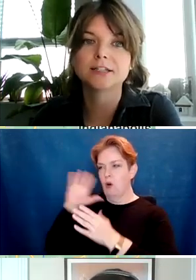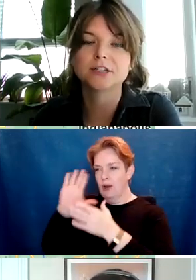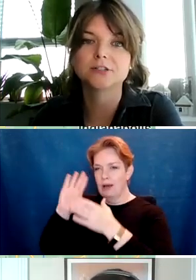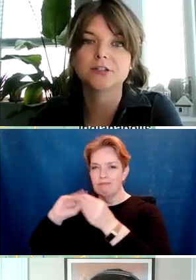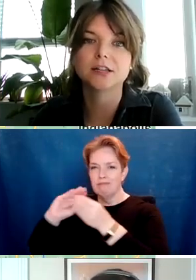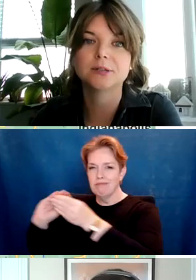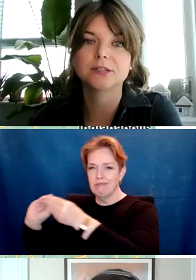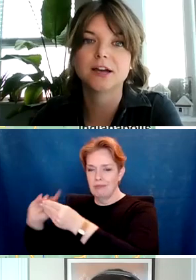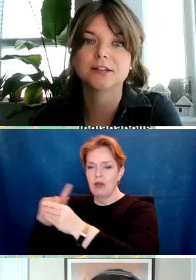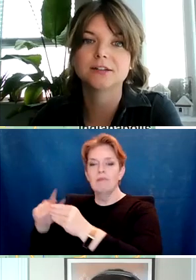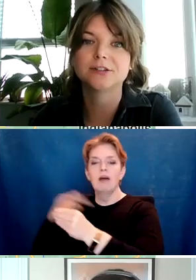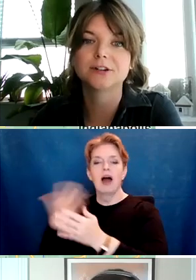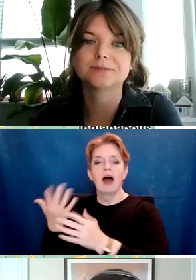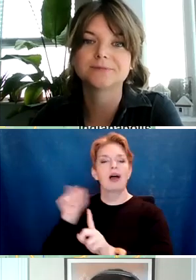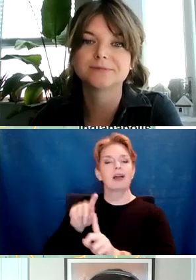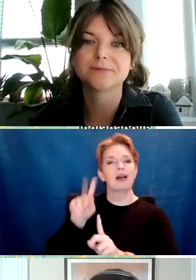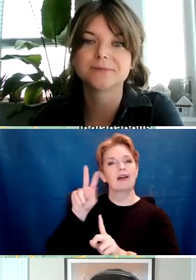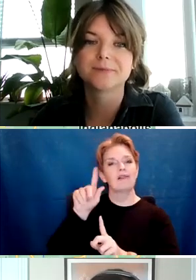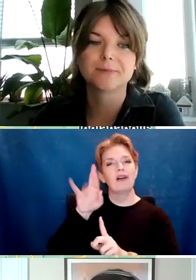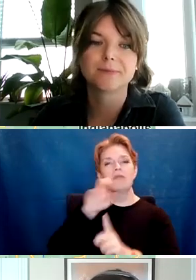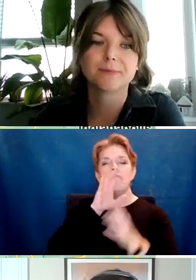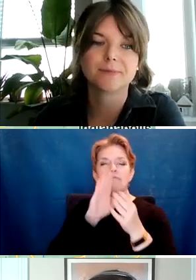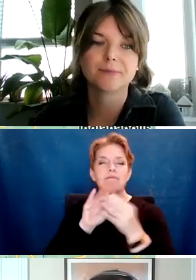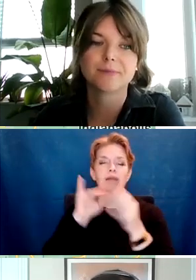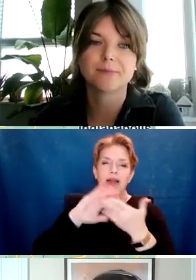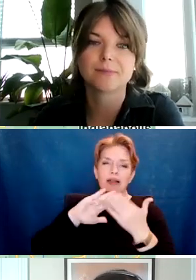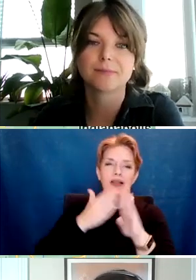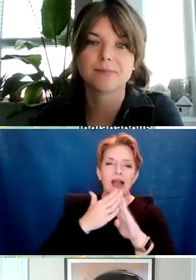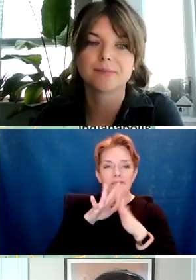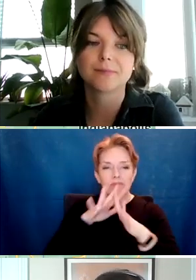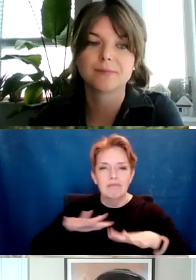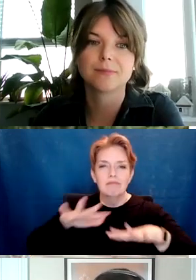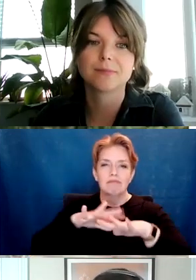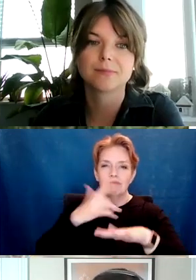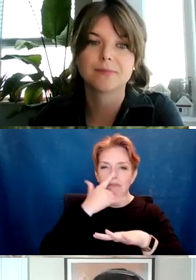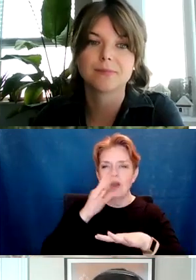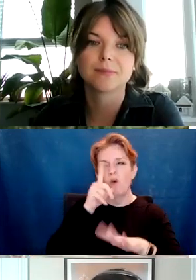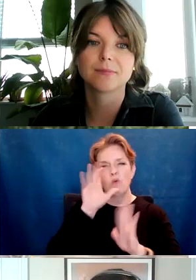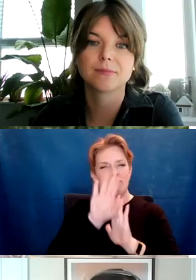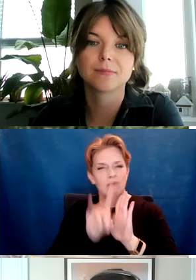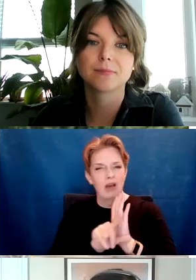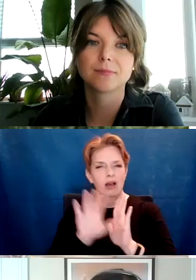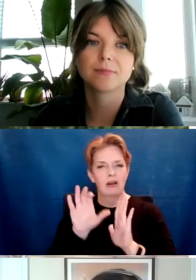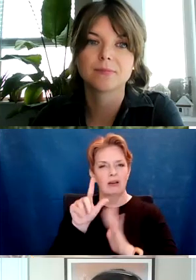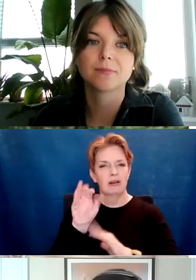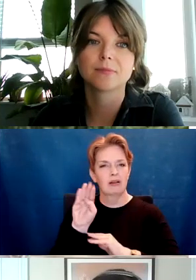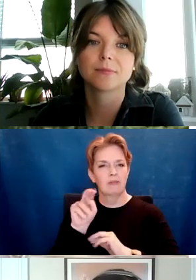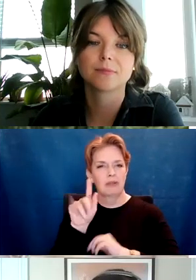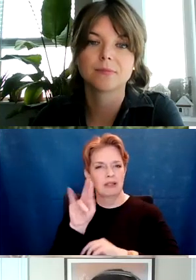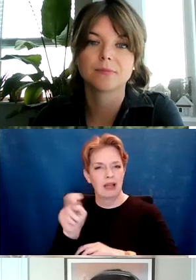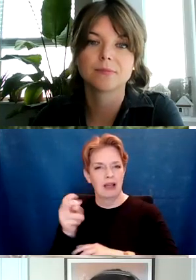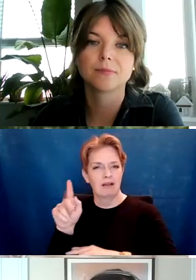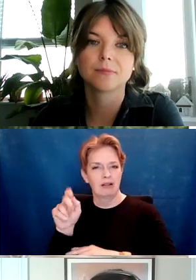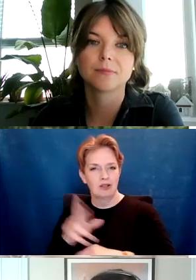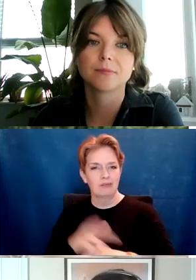on Natchitoches and Clementine Hunter. Thank you, Rachel, to you and everyone involved at the James